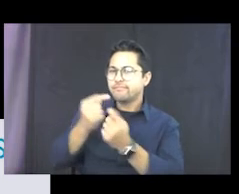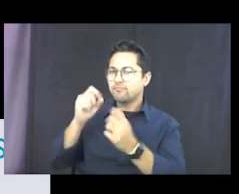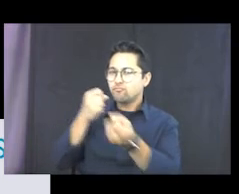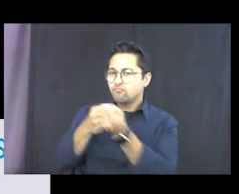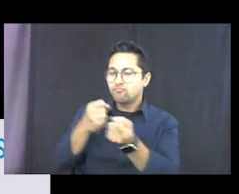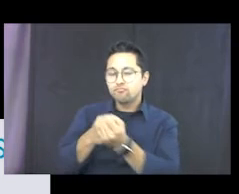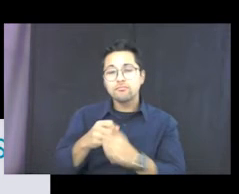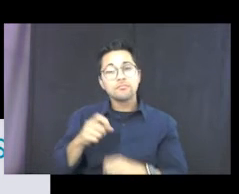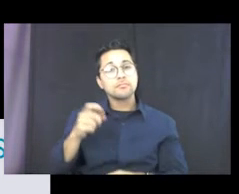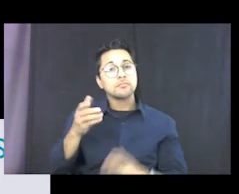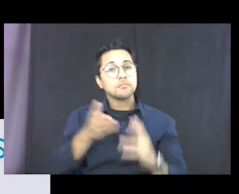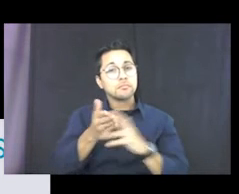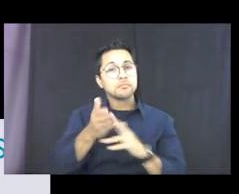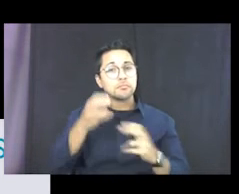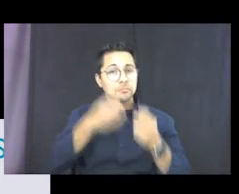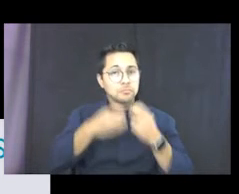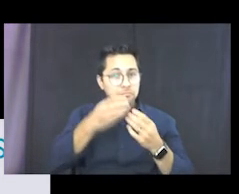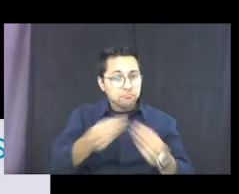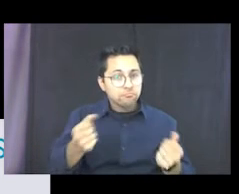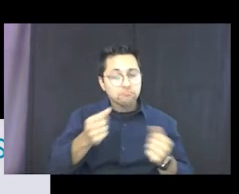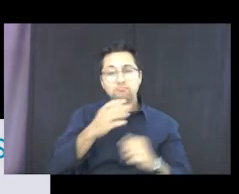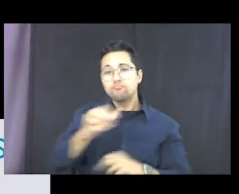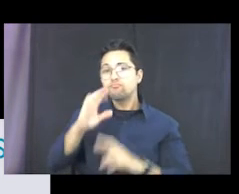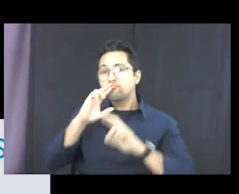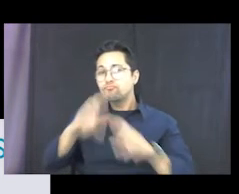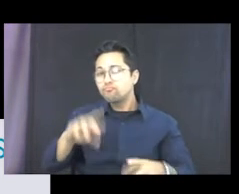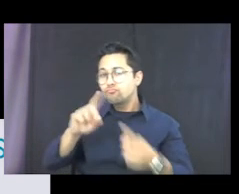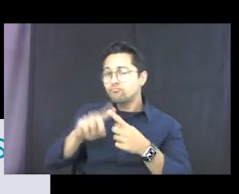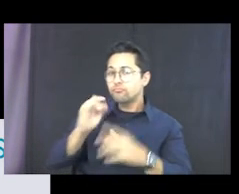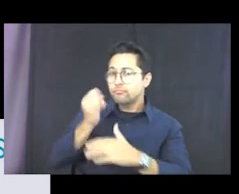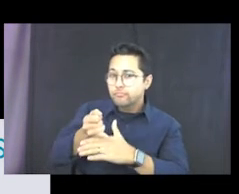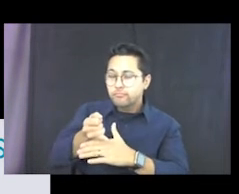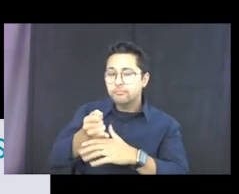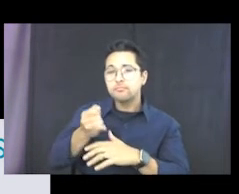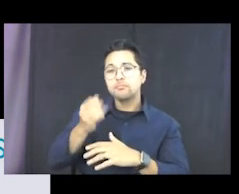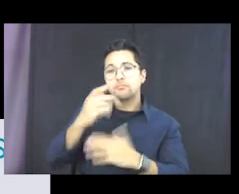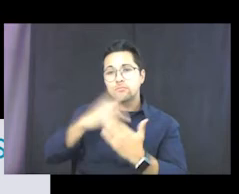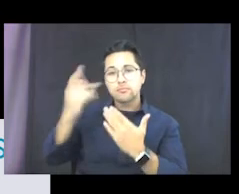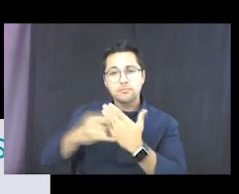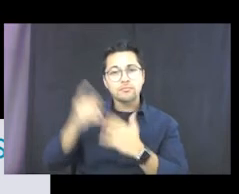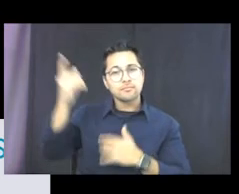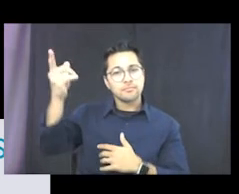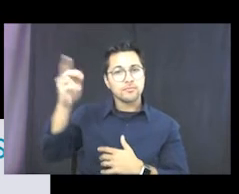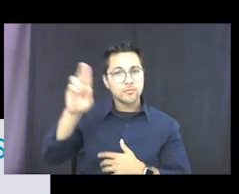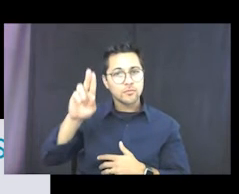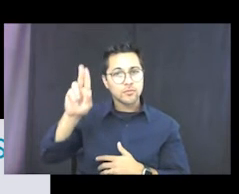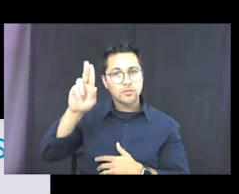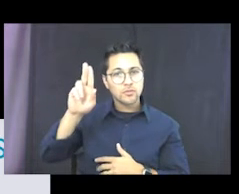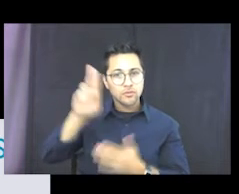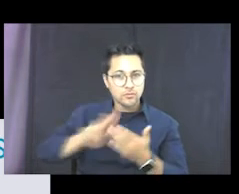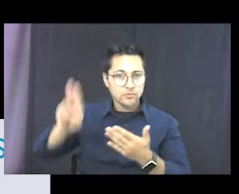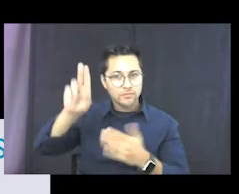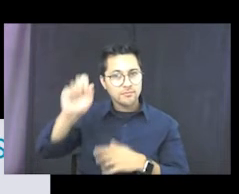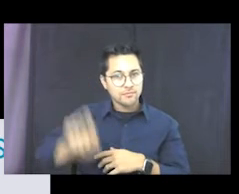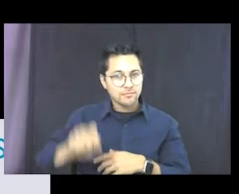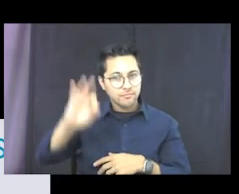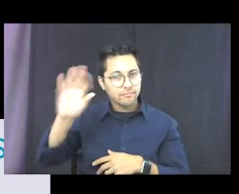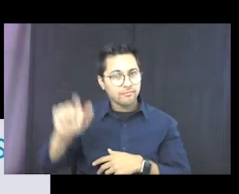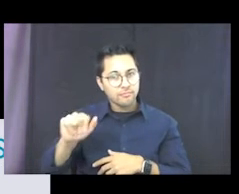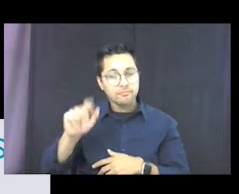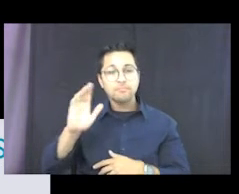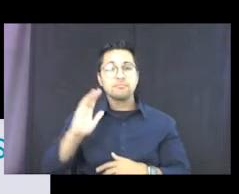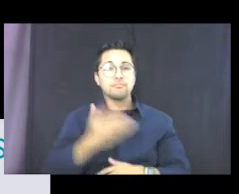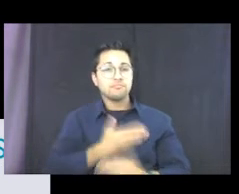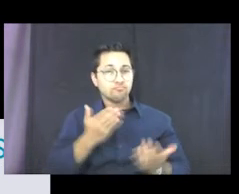through the Problem Solving and Response to Intervention Project at the University of South Florida. Our services support